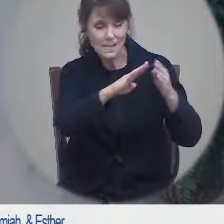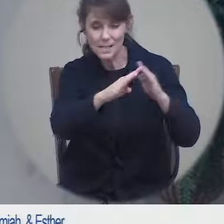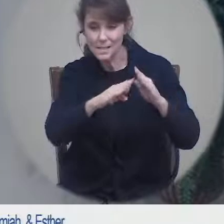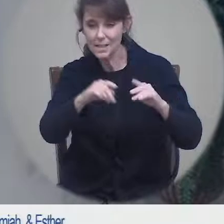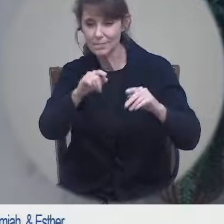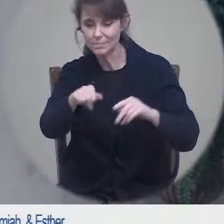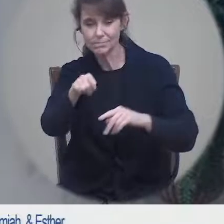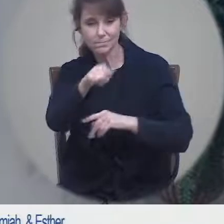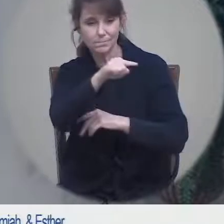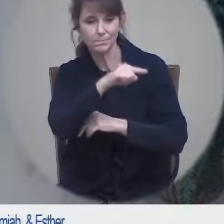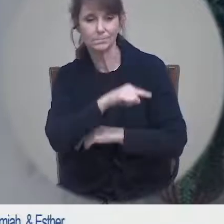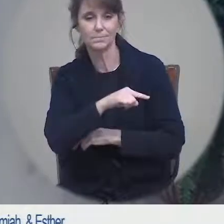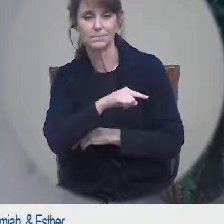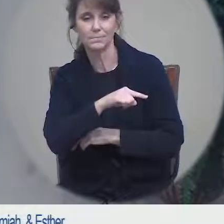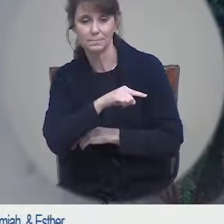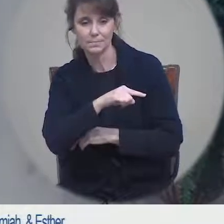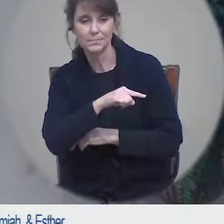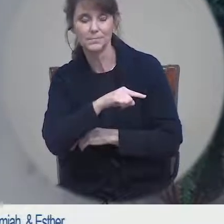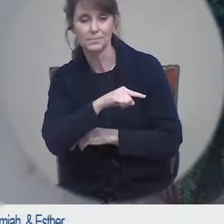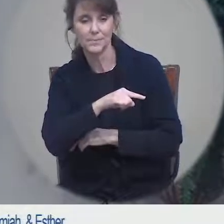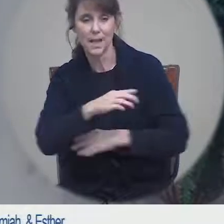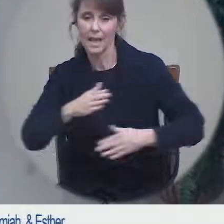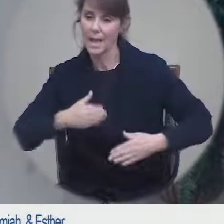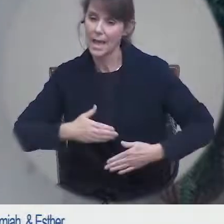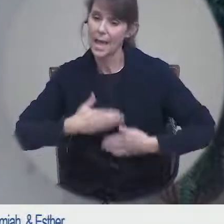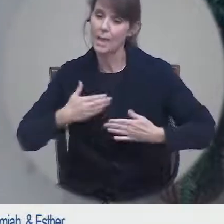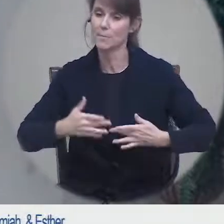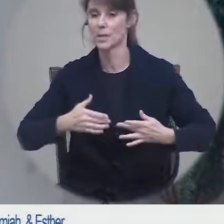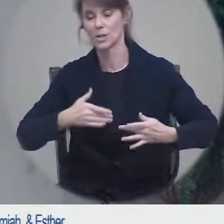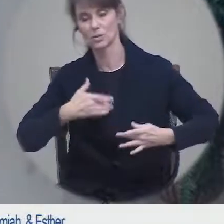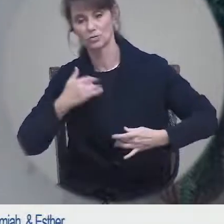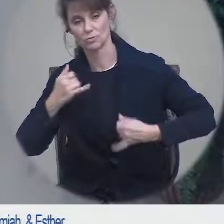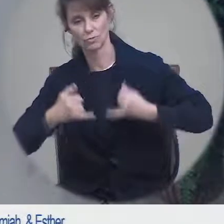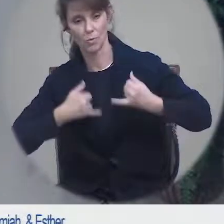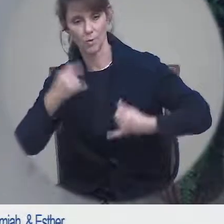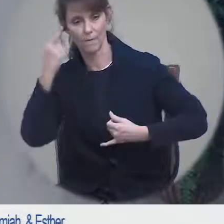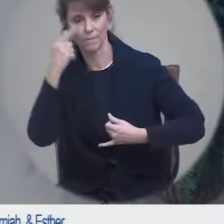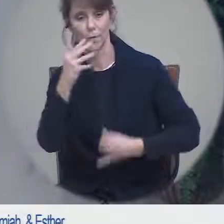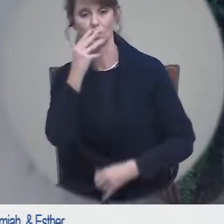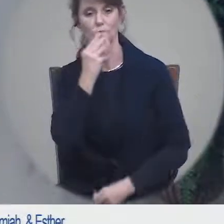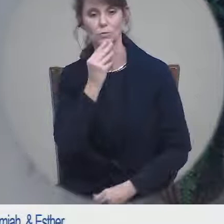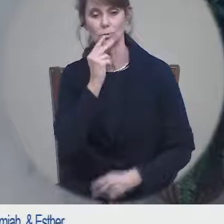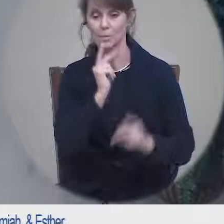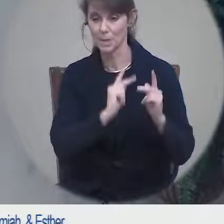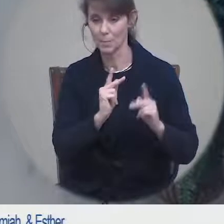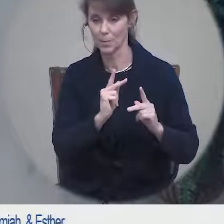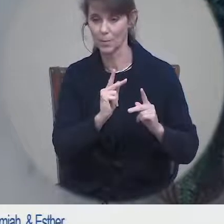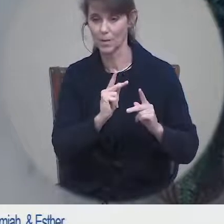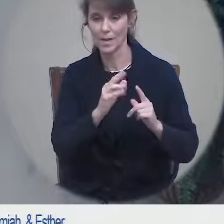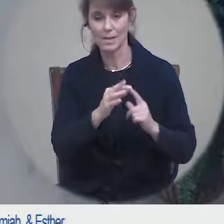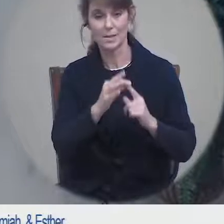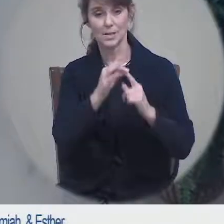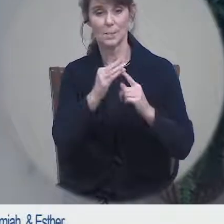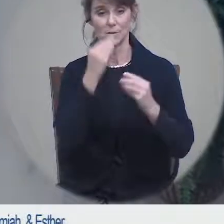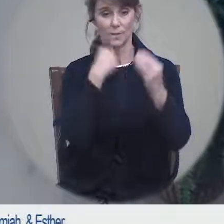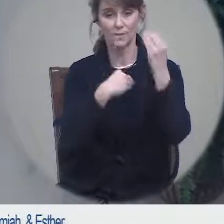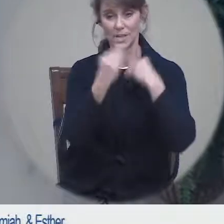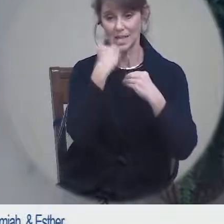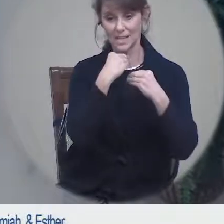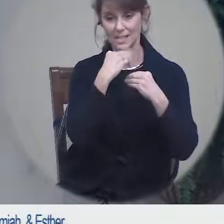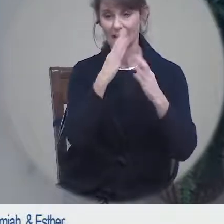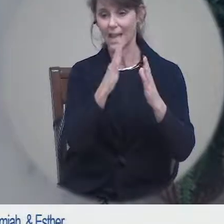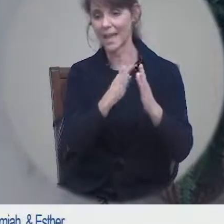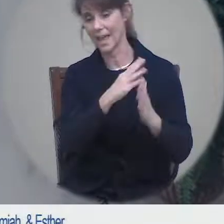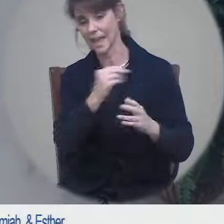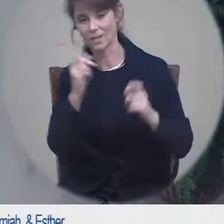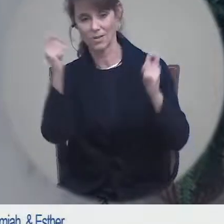commandment and his decree arrived, there was gladness and joy for the Jews, a feast and a holiday. And many among the peoples of the